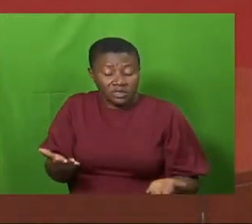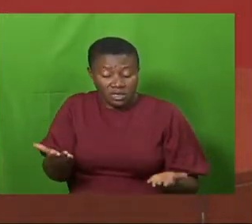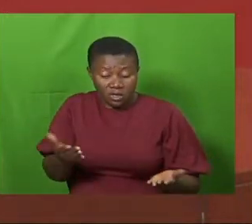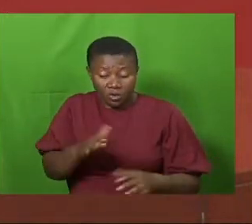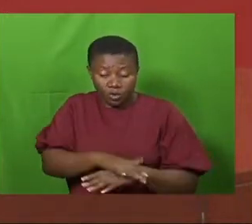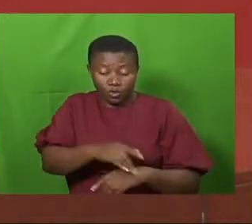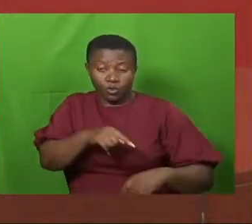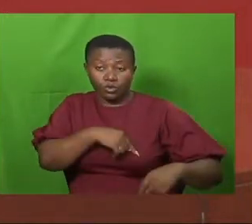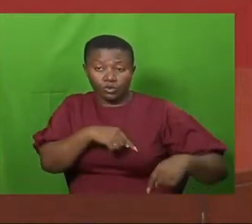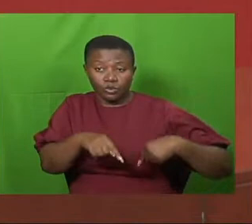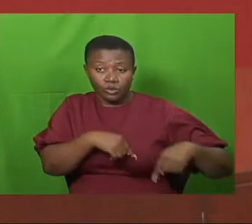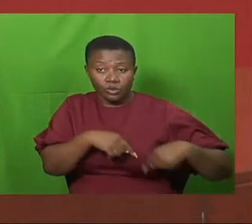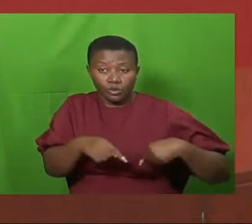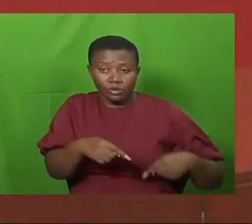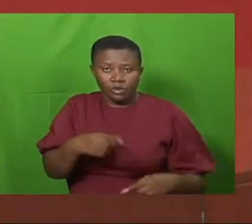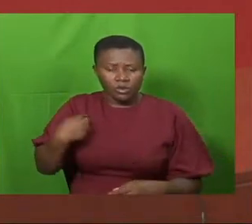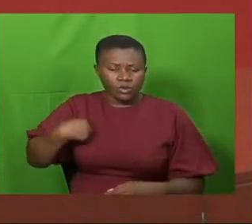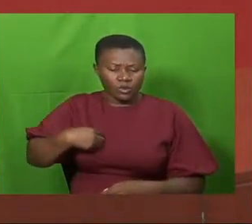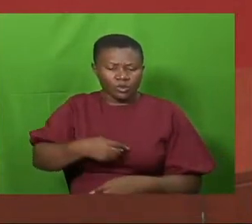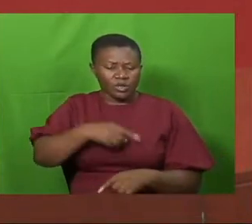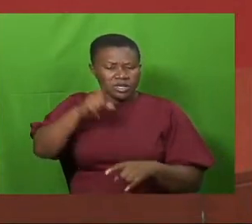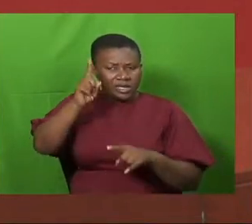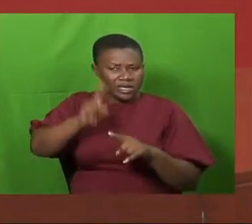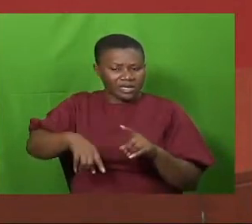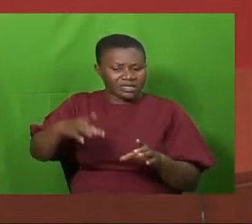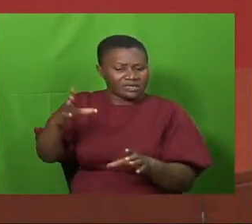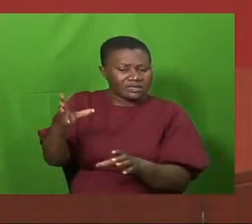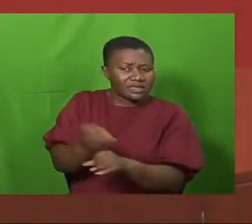debates, we cannot take that particular statement.